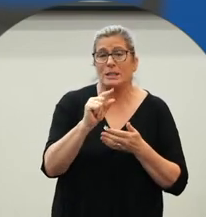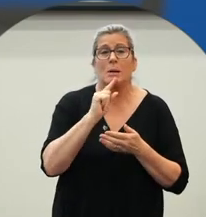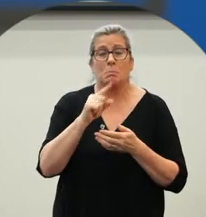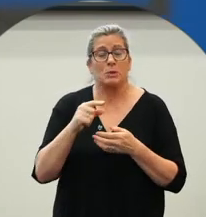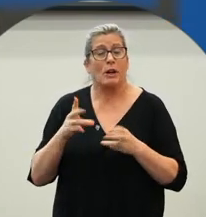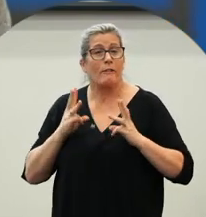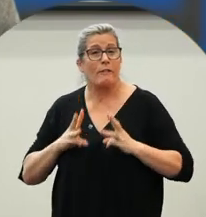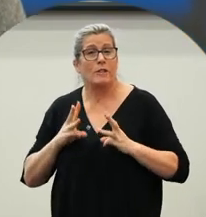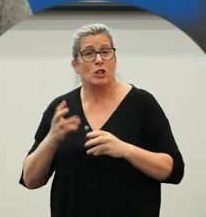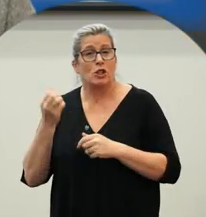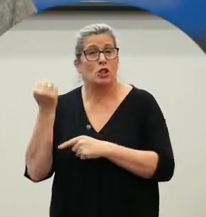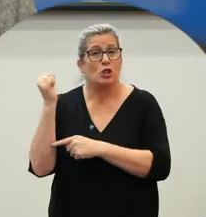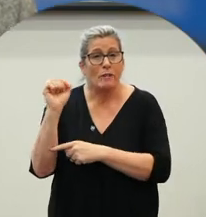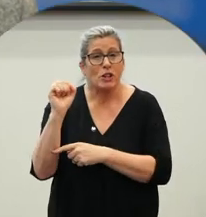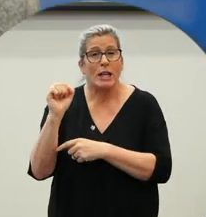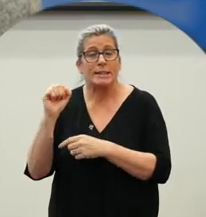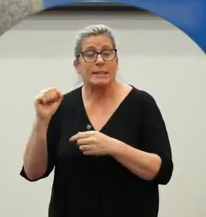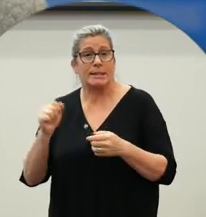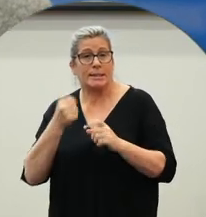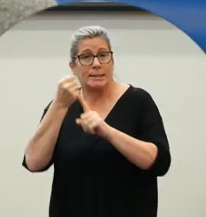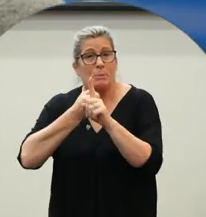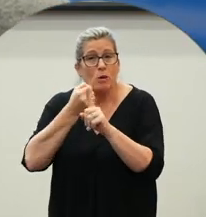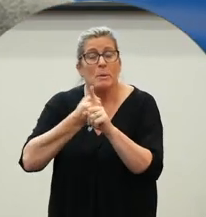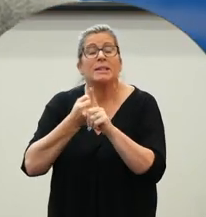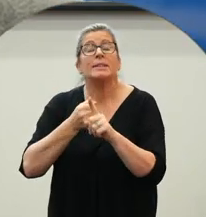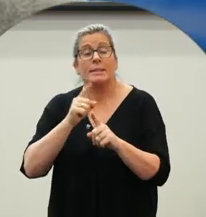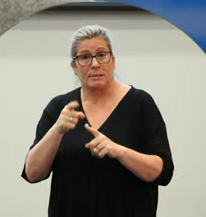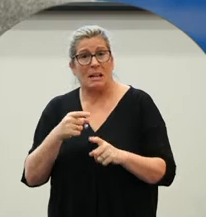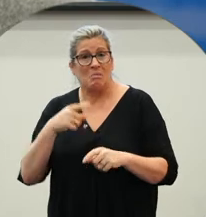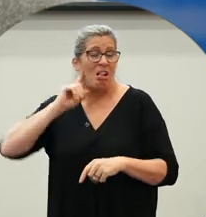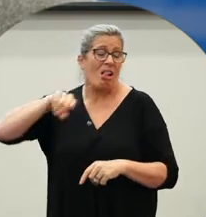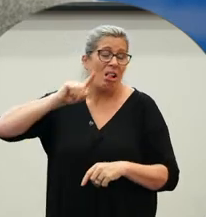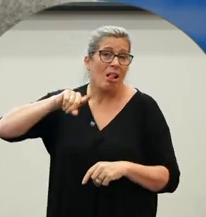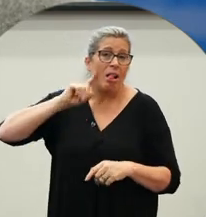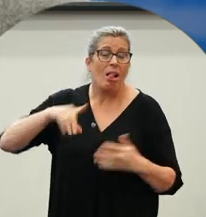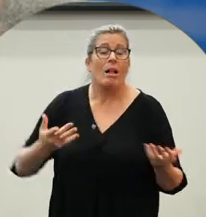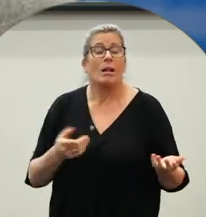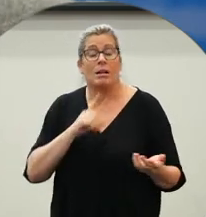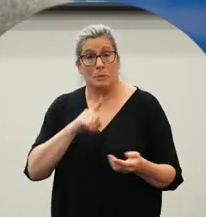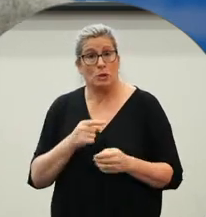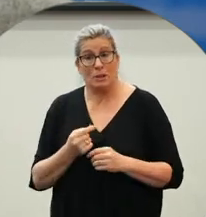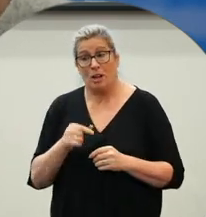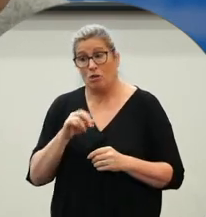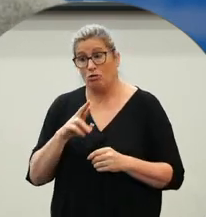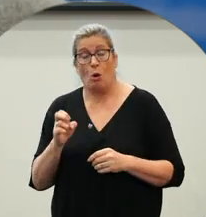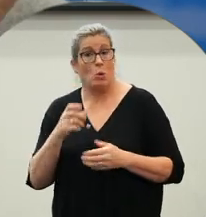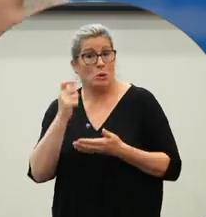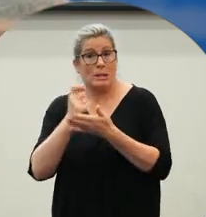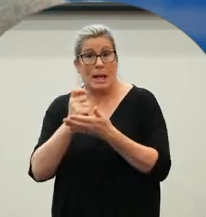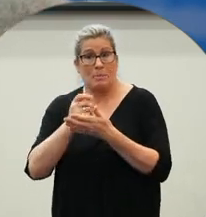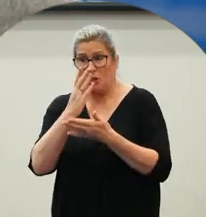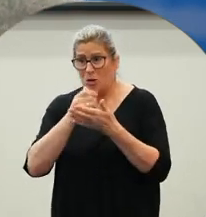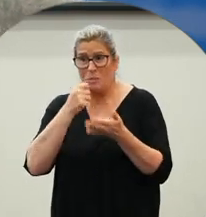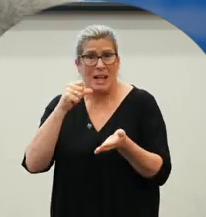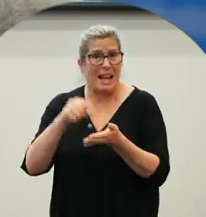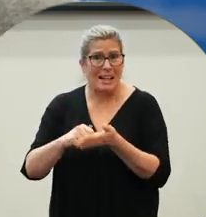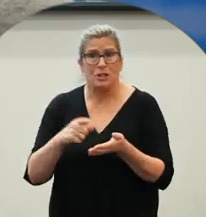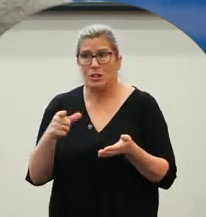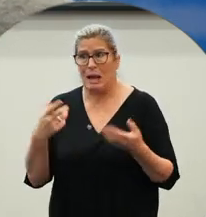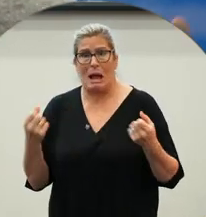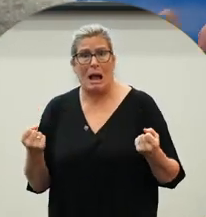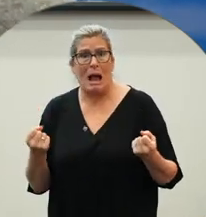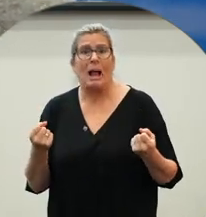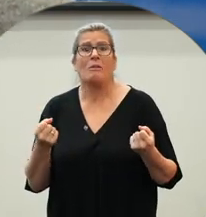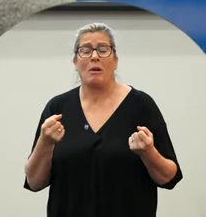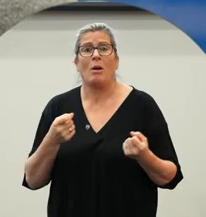movement, it became a thing, and they were ignored and ignored. And even in Rose's time, some of the letters to the Telegraph, oh my God, like this